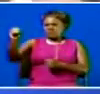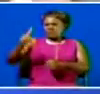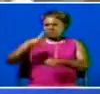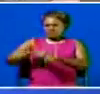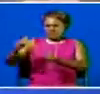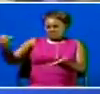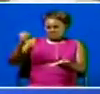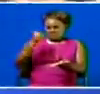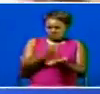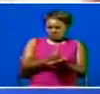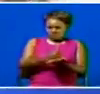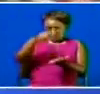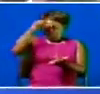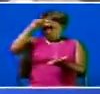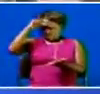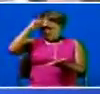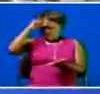walikuwa wanaajiriwa serikalini,